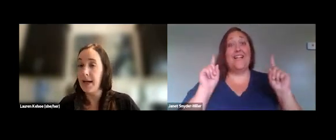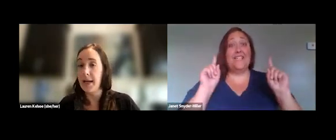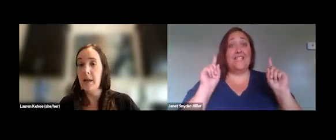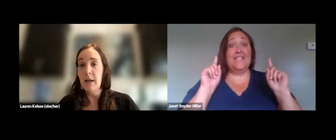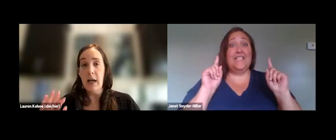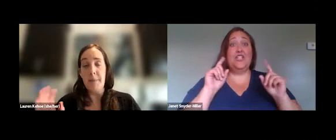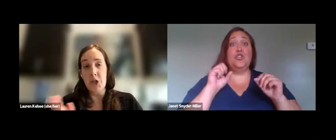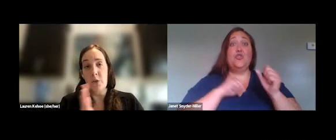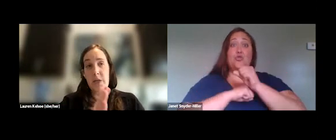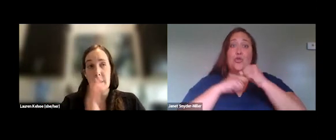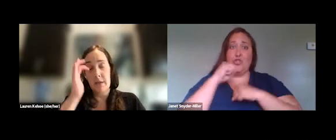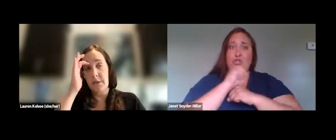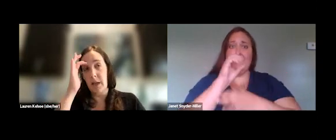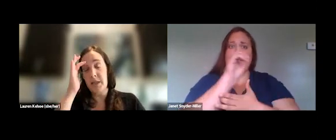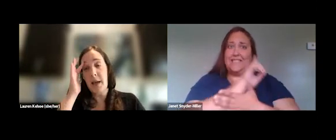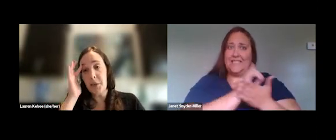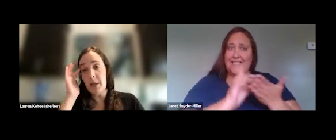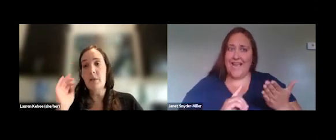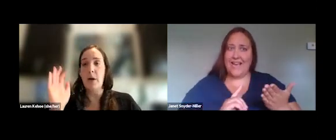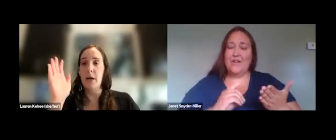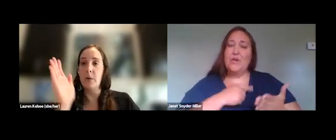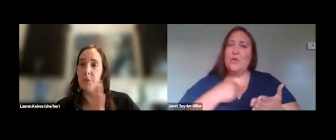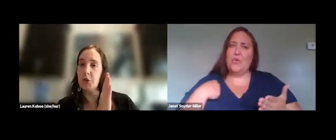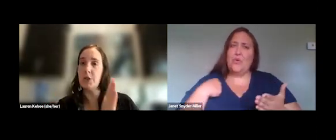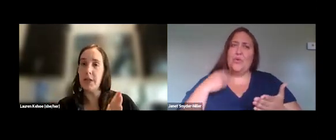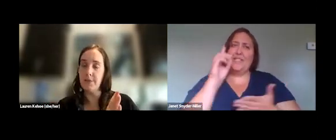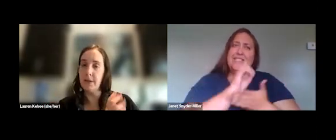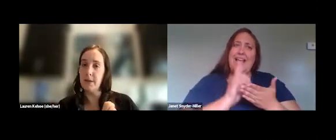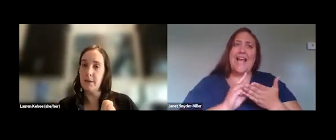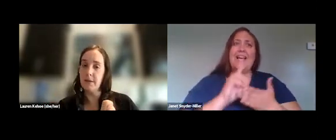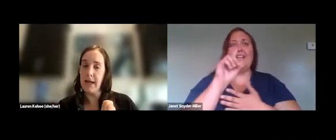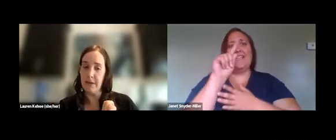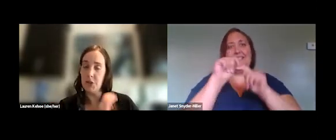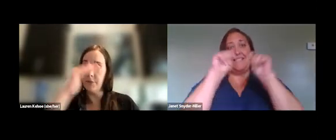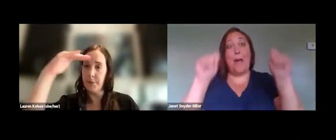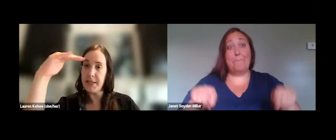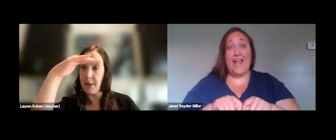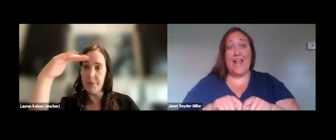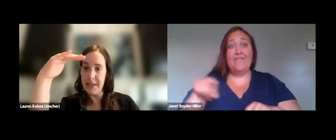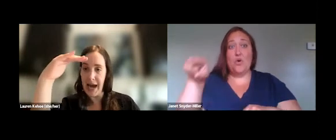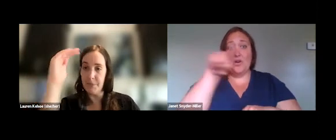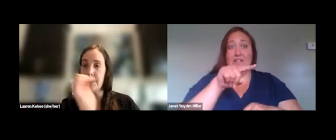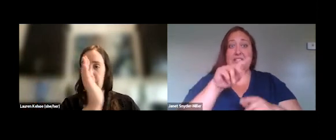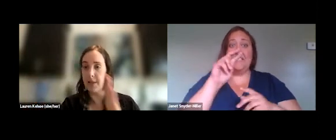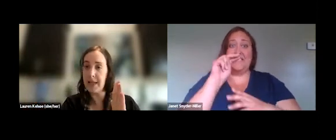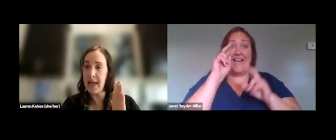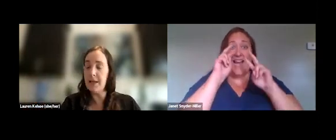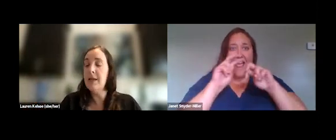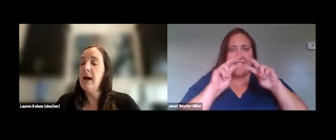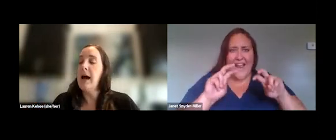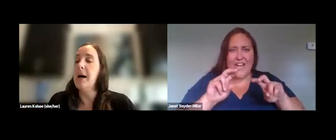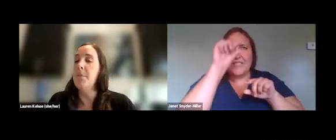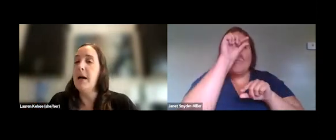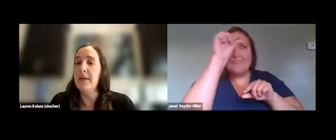structure and design, I mentioned we had developed a template where we had pushed kind of the navigation from the top tabs to the